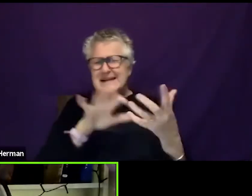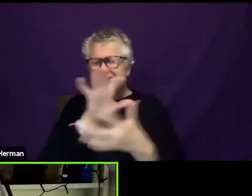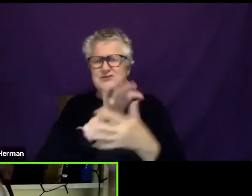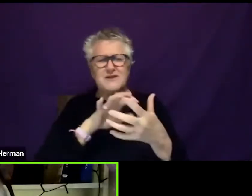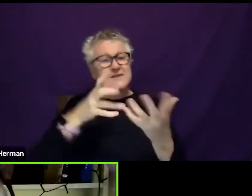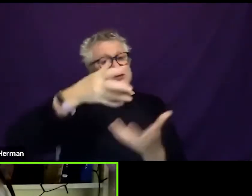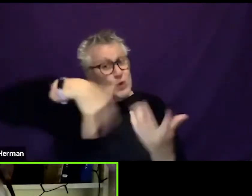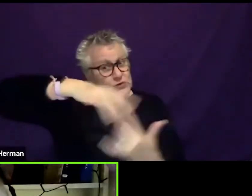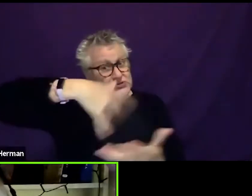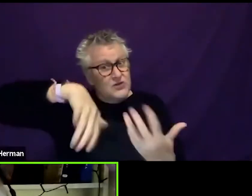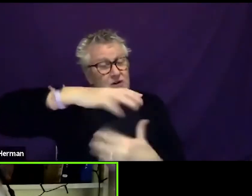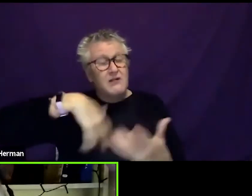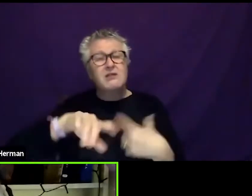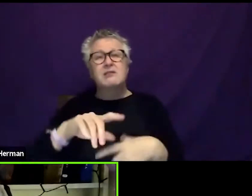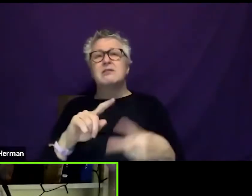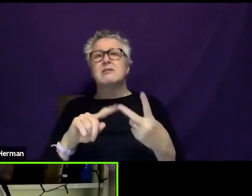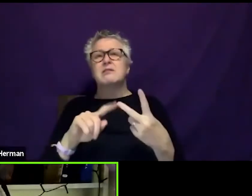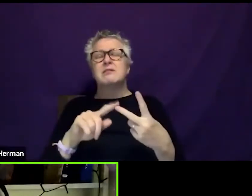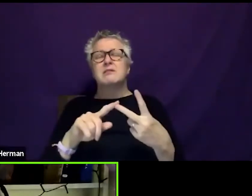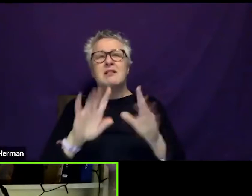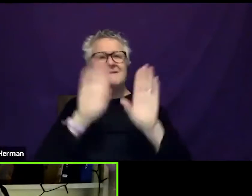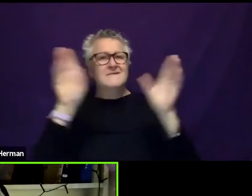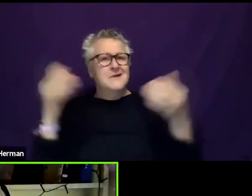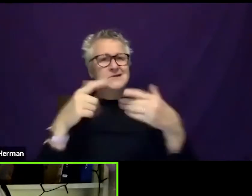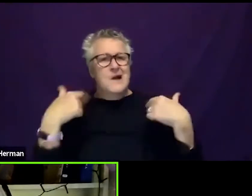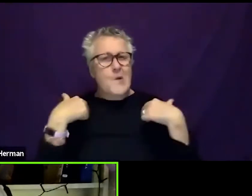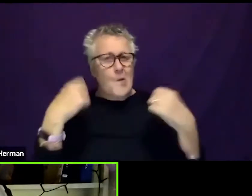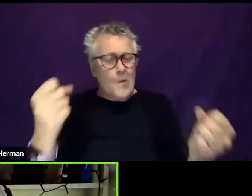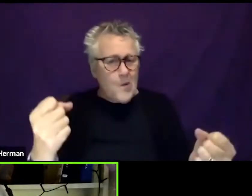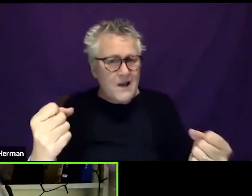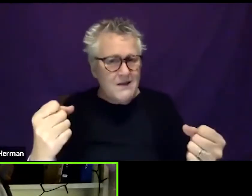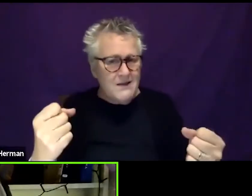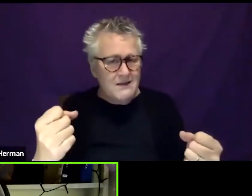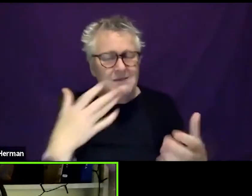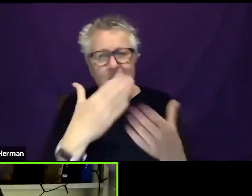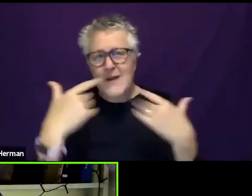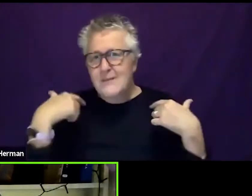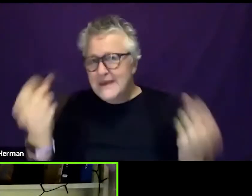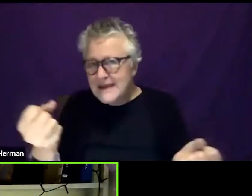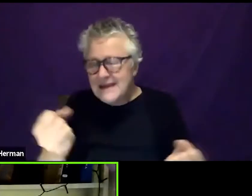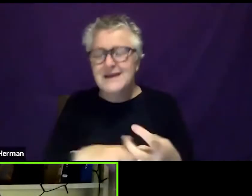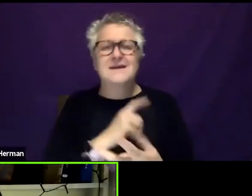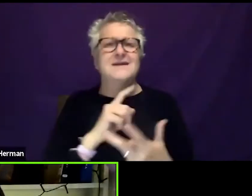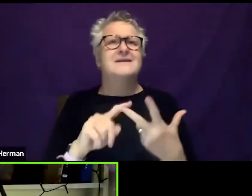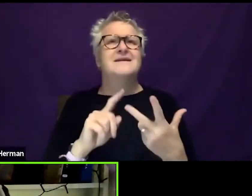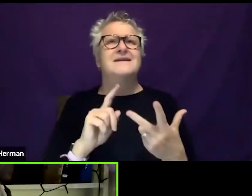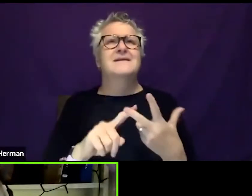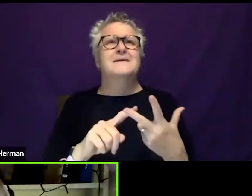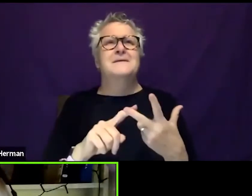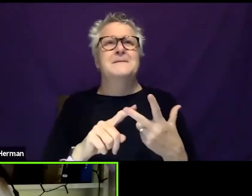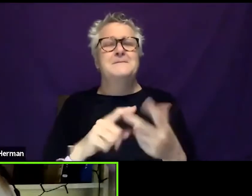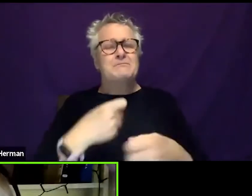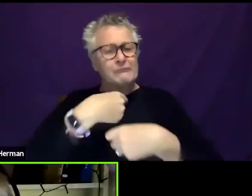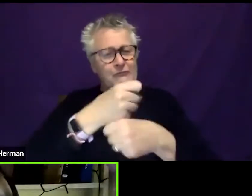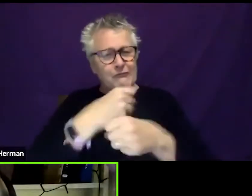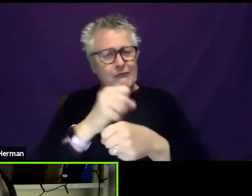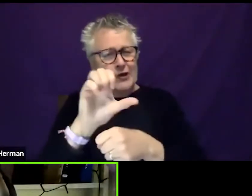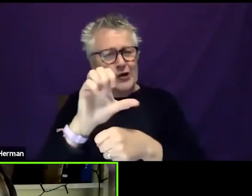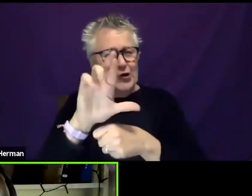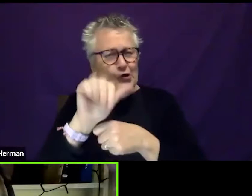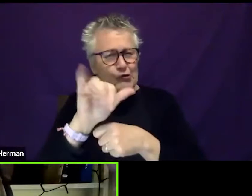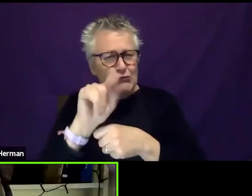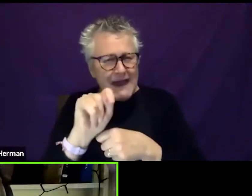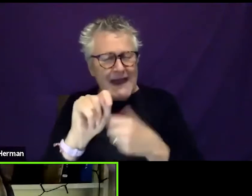well-being events, physical activities, creative activities. So we have a craft club, we have